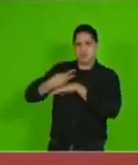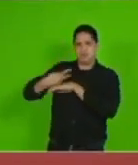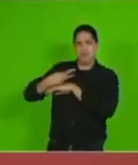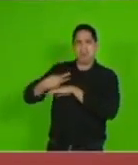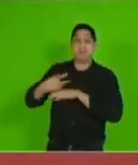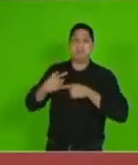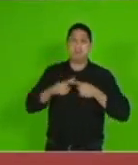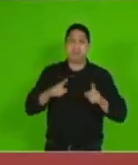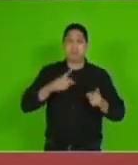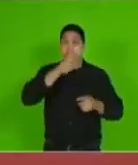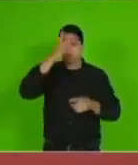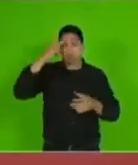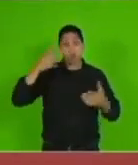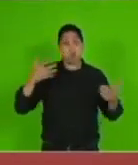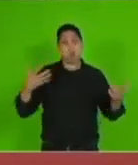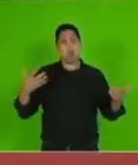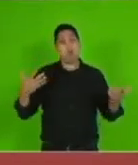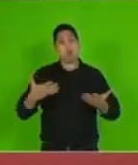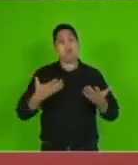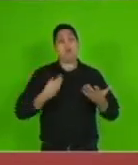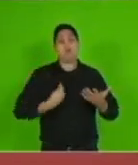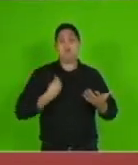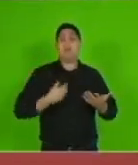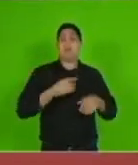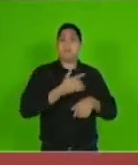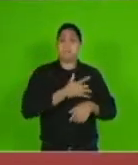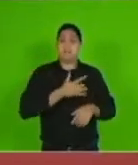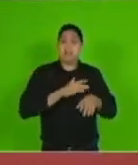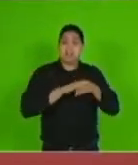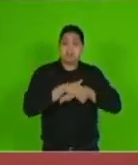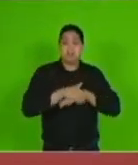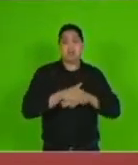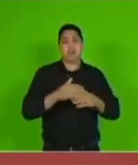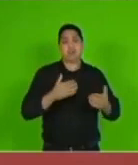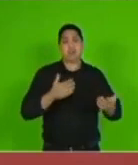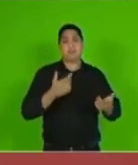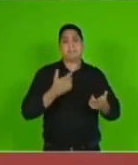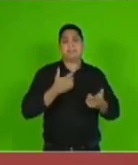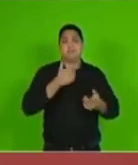The people, they live scared of the nighttime because